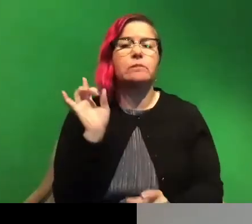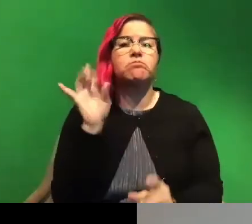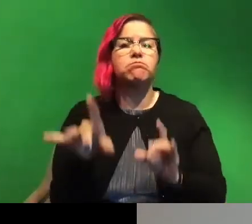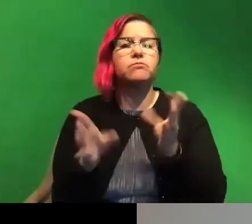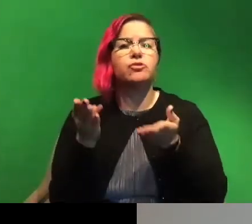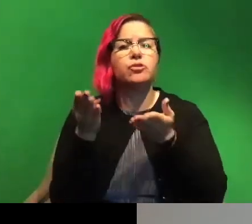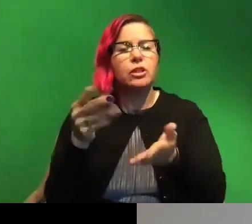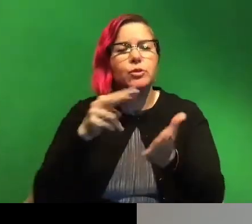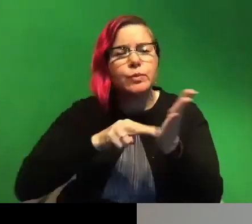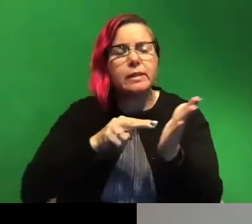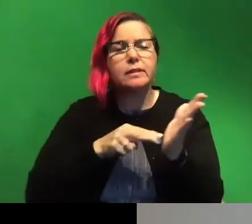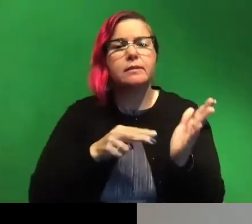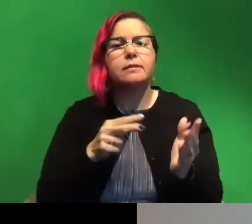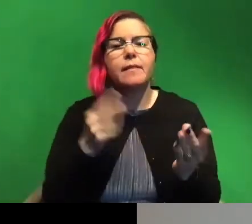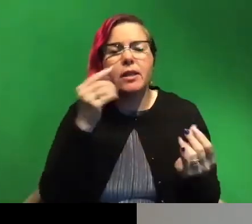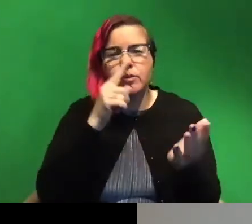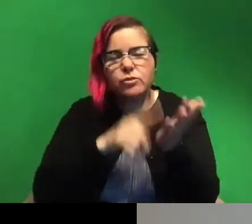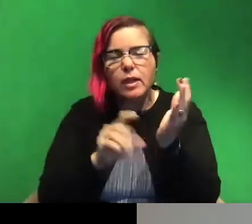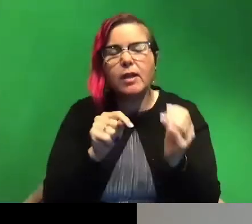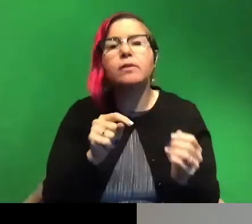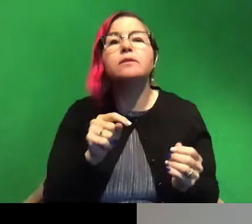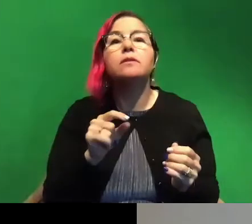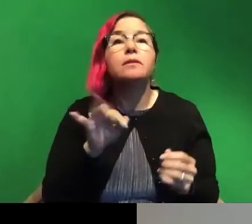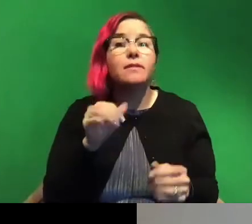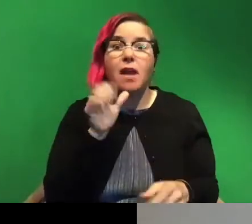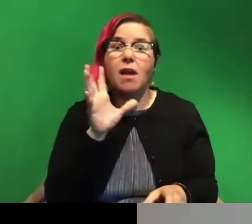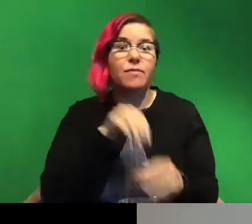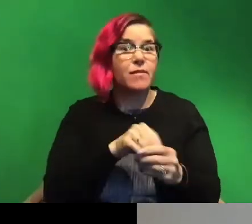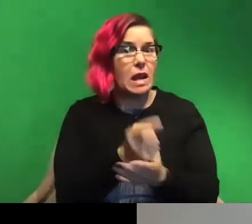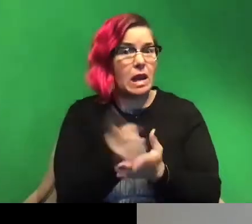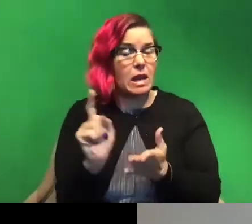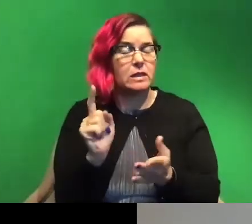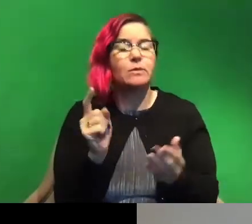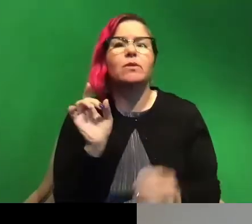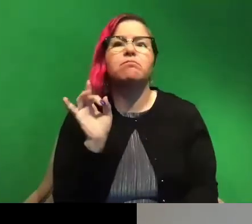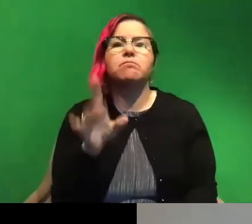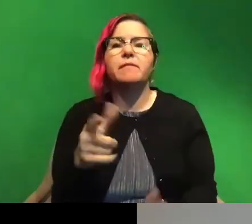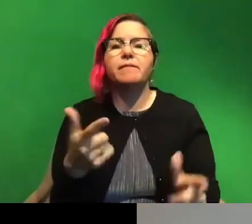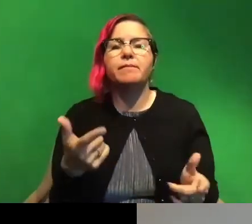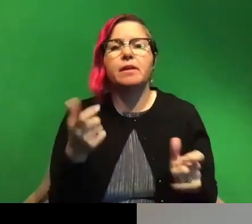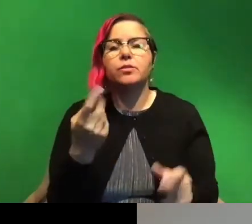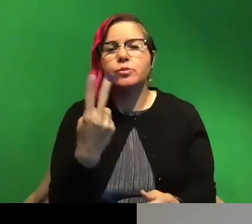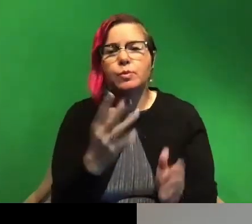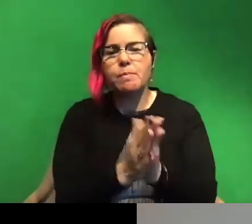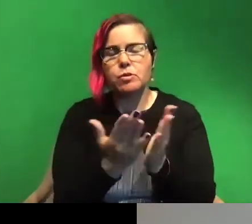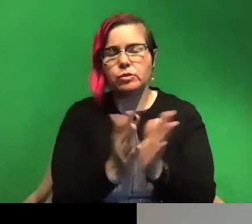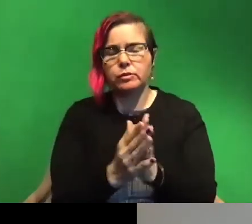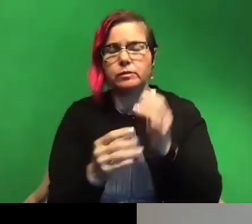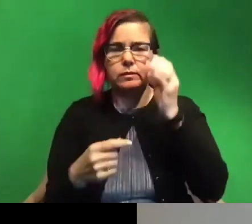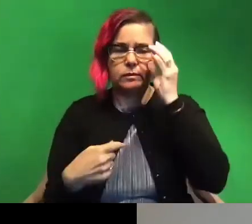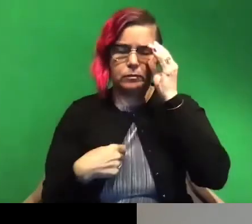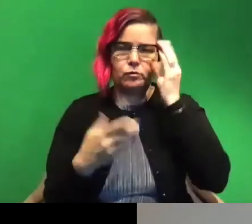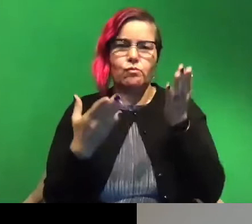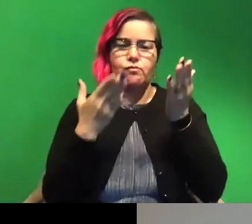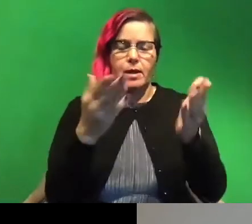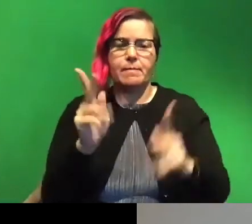things to read and things to check out. And so if you weren't with us last week, real quick, there are two books that we recommend